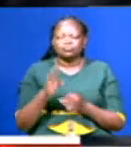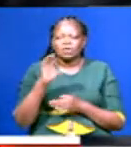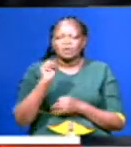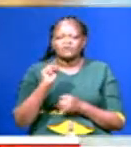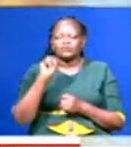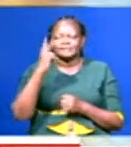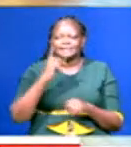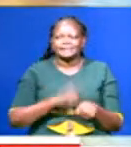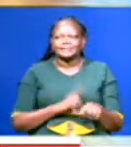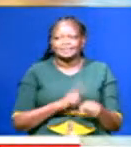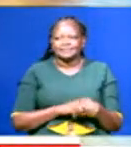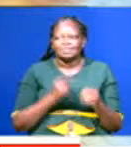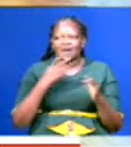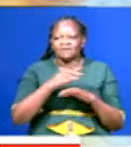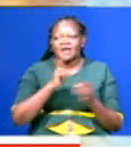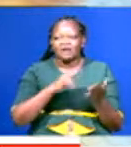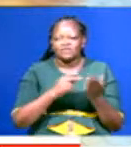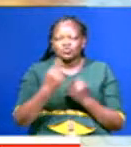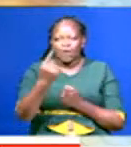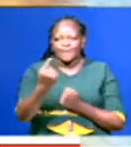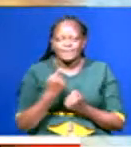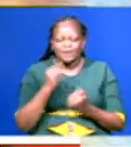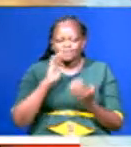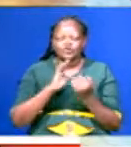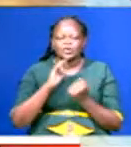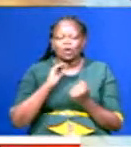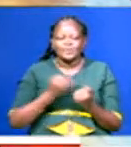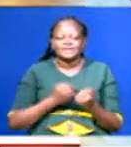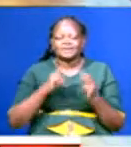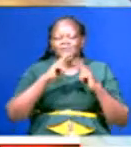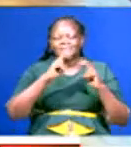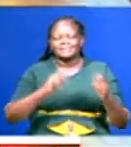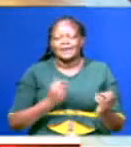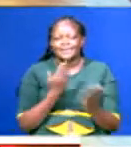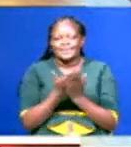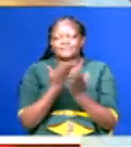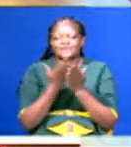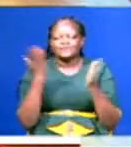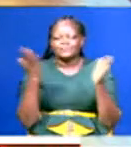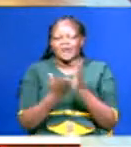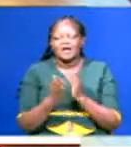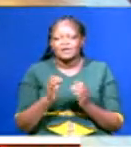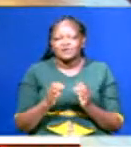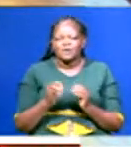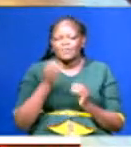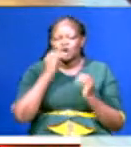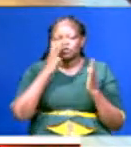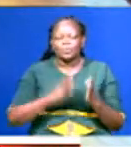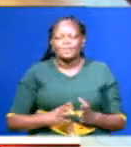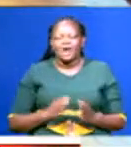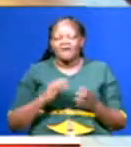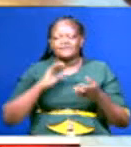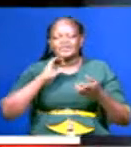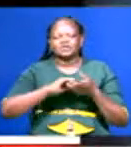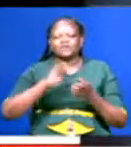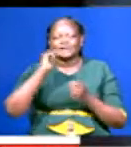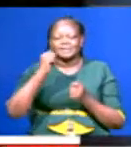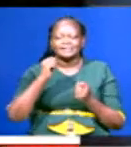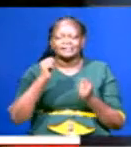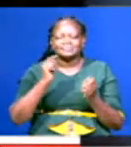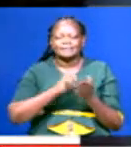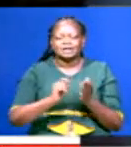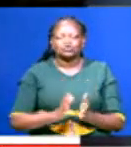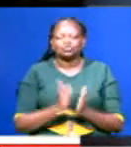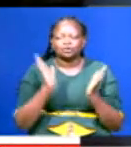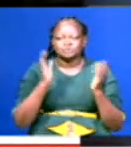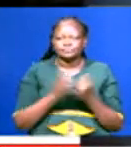time after he failed to appear before the committee investigating a petition filed by the Consumer Federation of Kenya Secretary General Stephen Mutoro. They